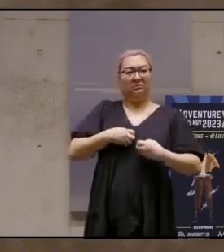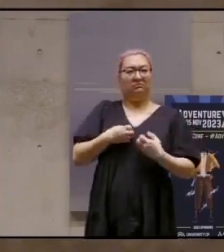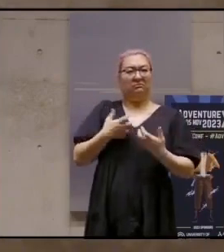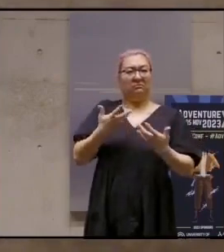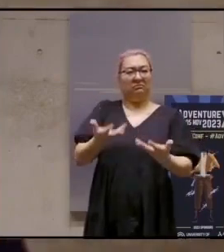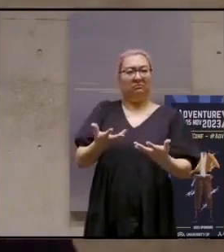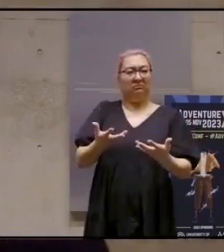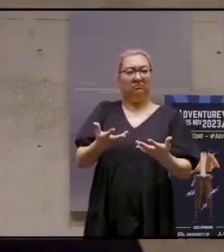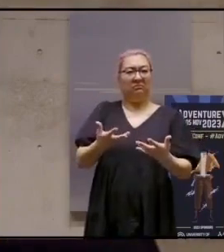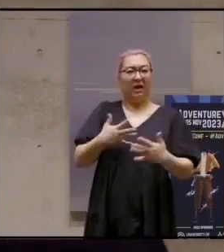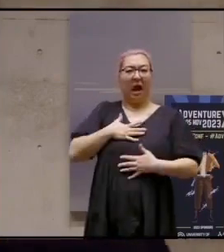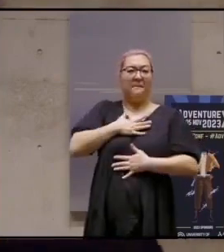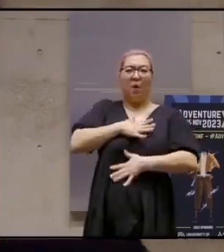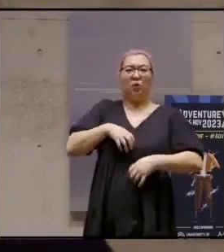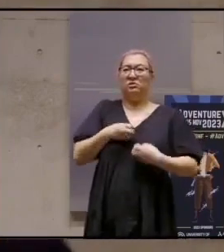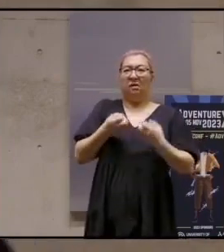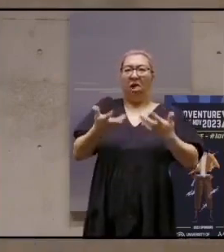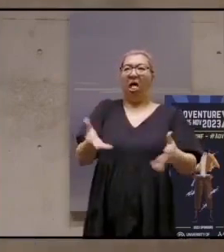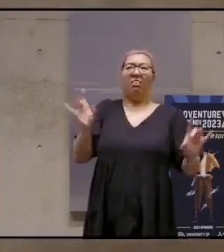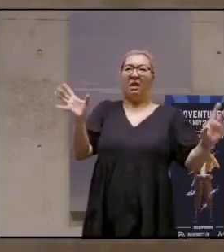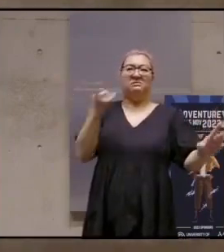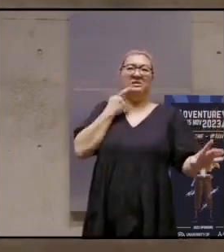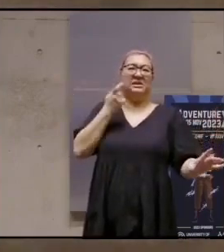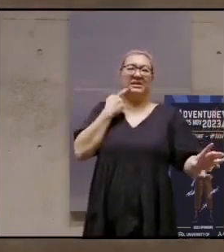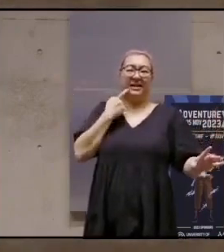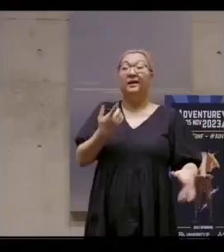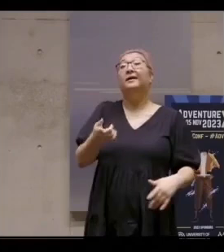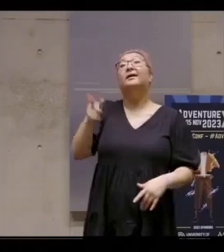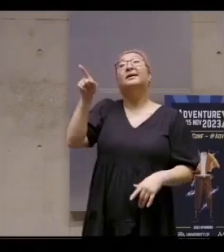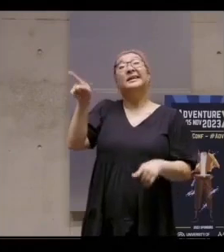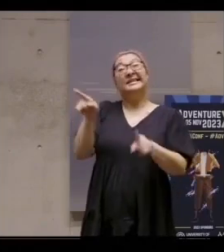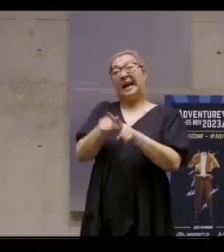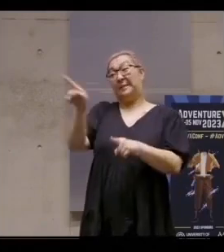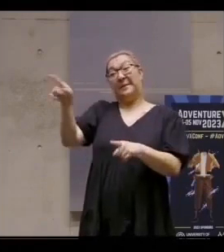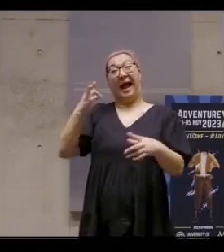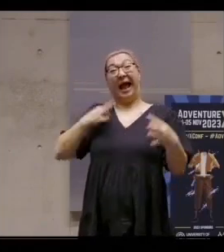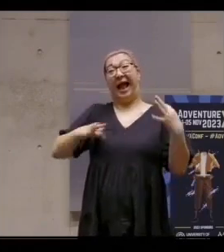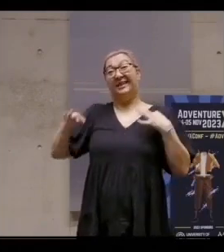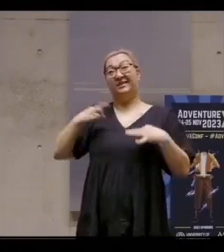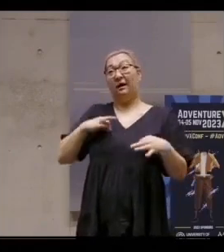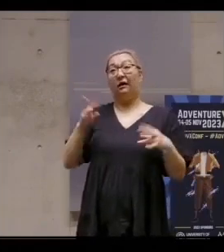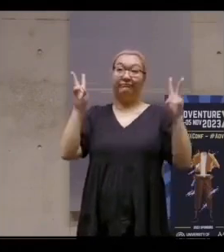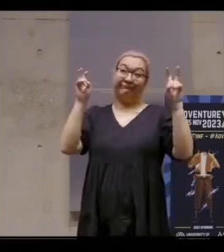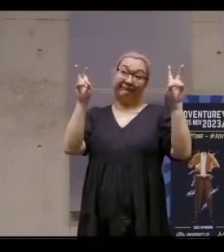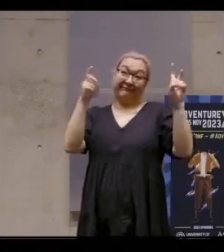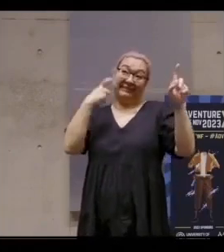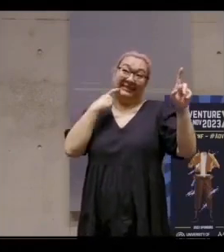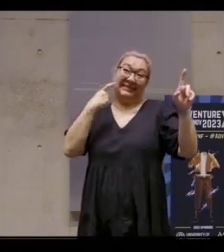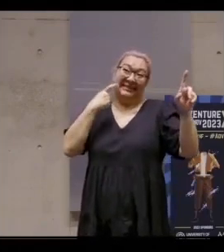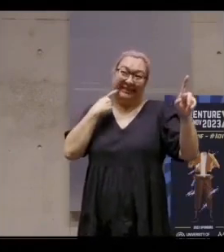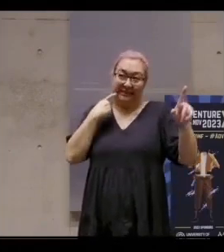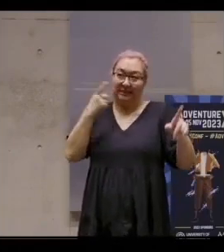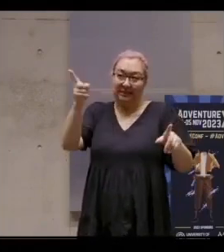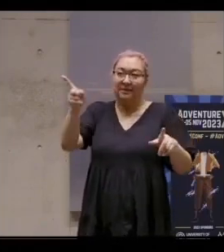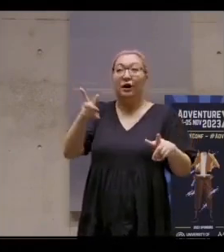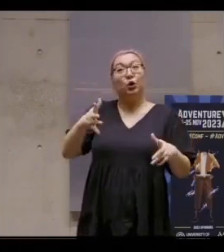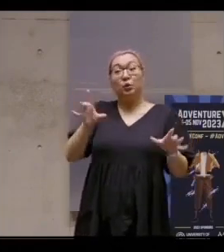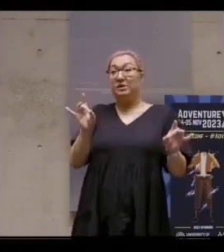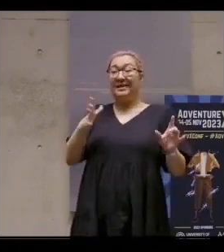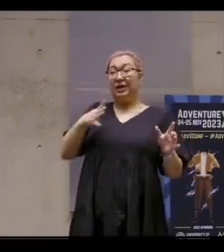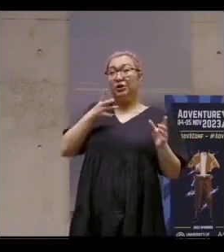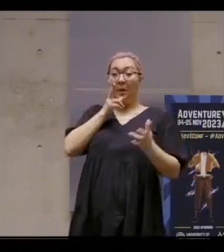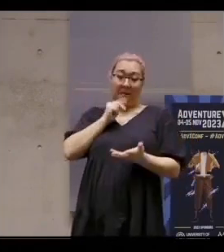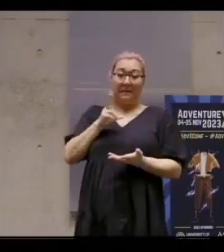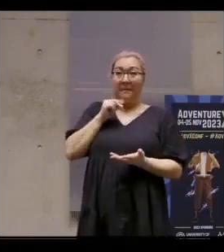You have to feel at least some pale shadow of those emotions. And that is dangerous emotionally. It is difficult.